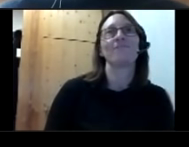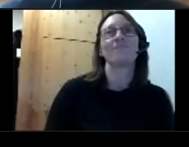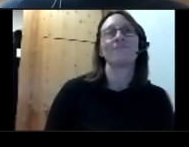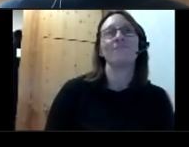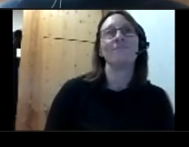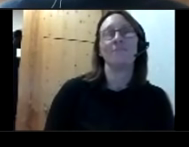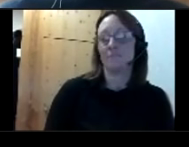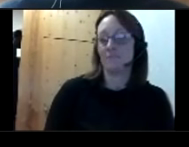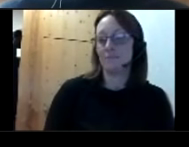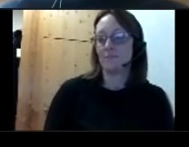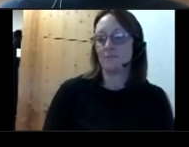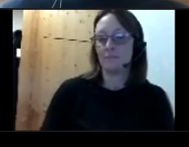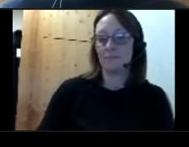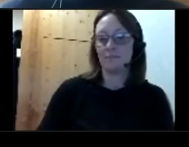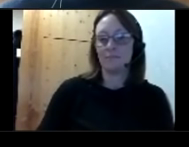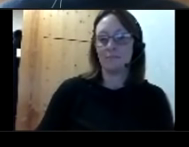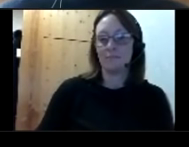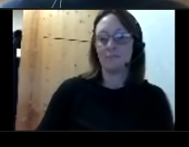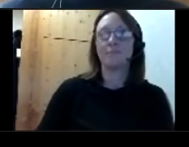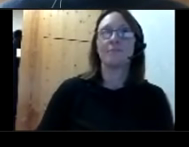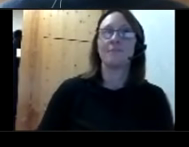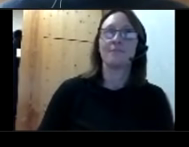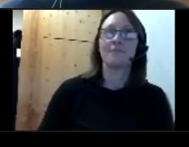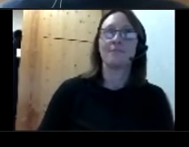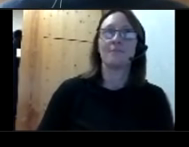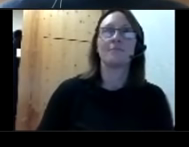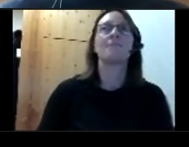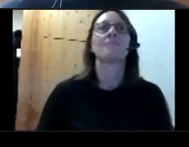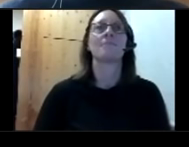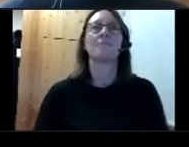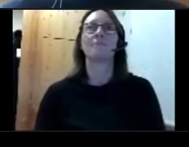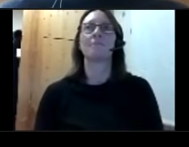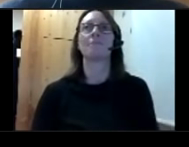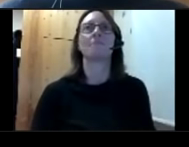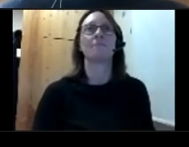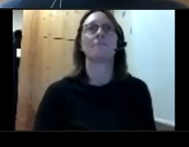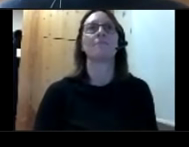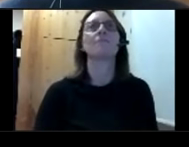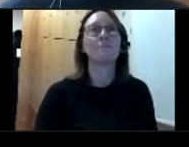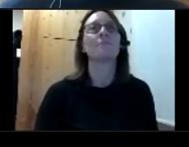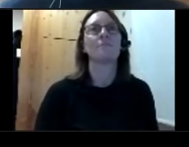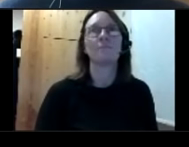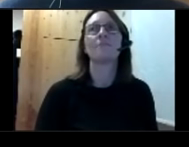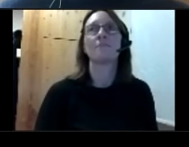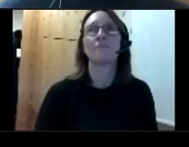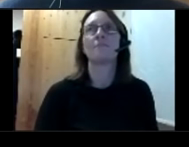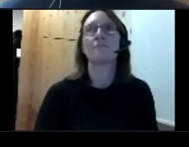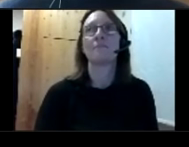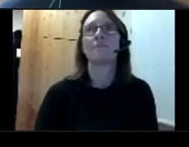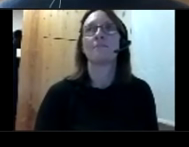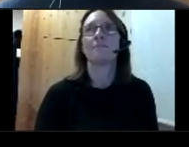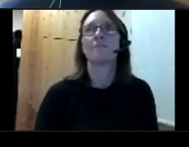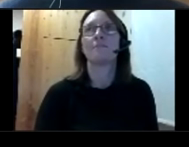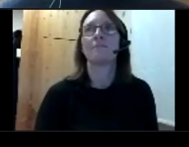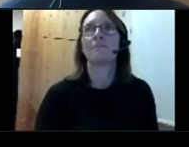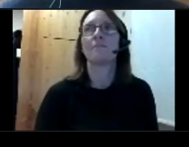also worth mentioning the IAAP thing I said, the International Association, has a huge HE network within it. And that's